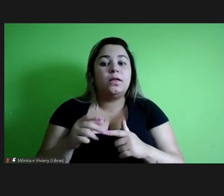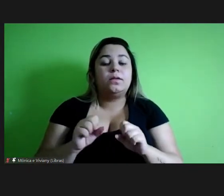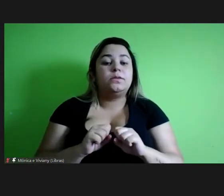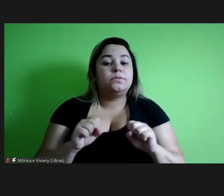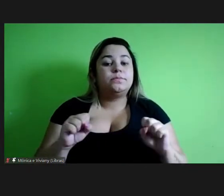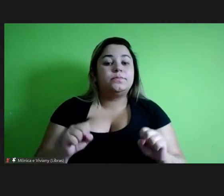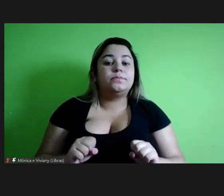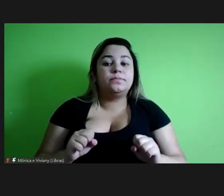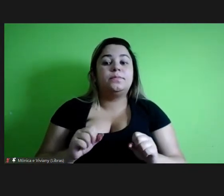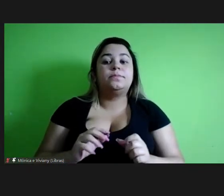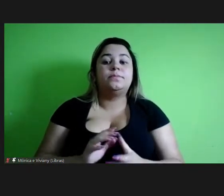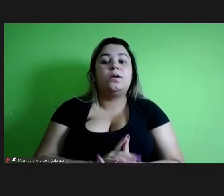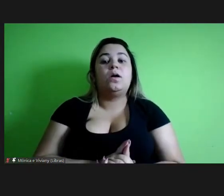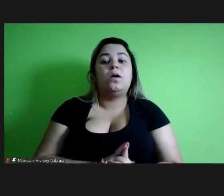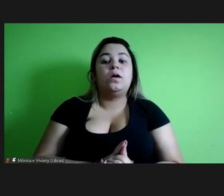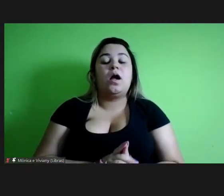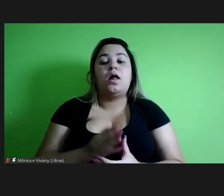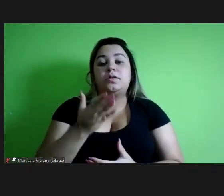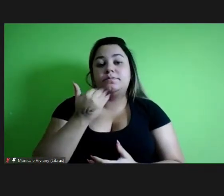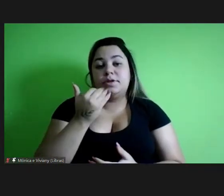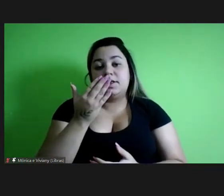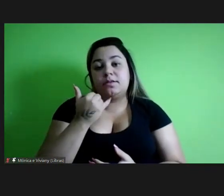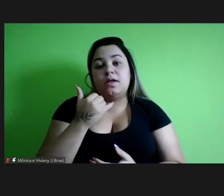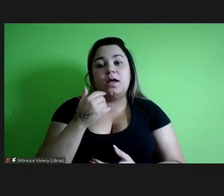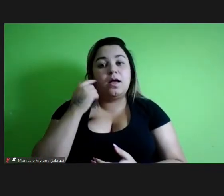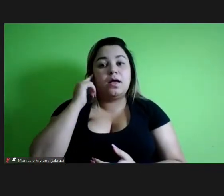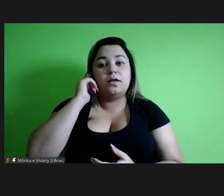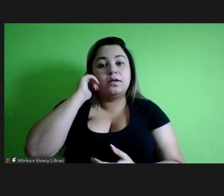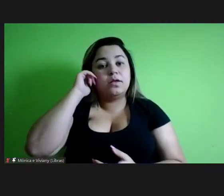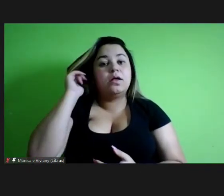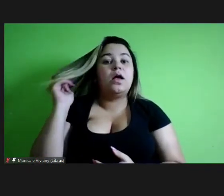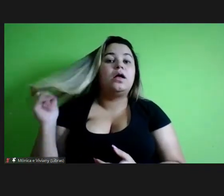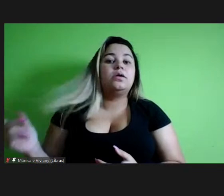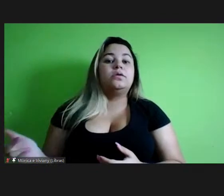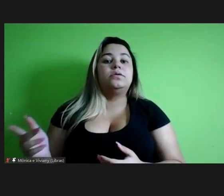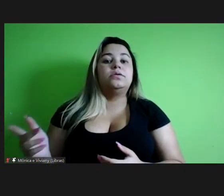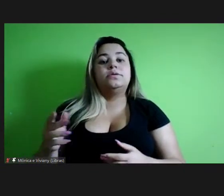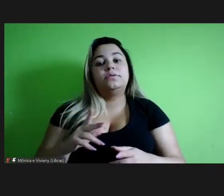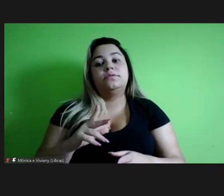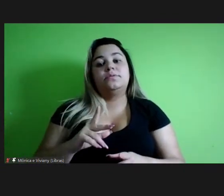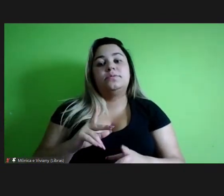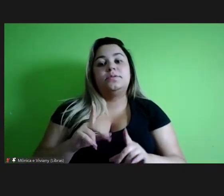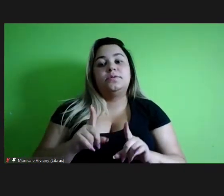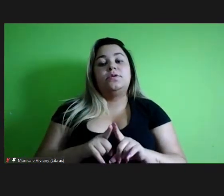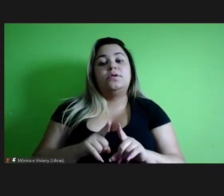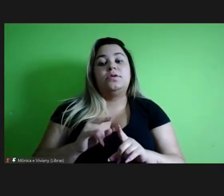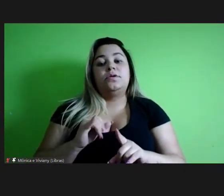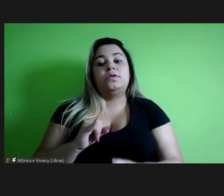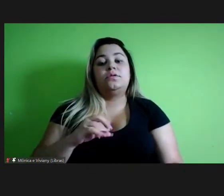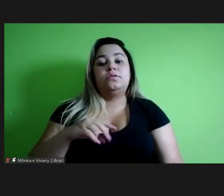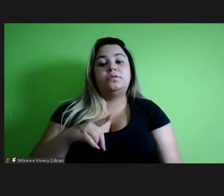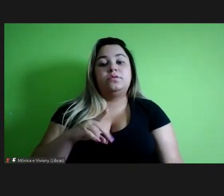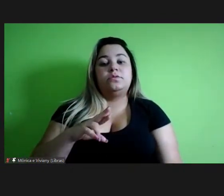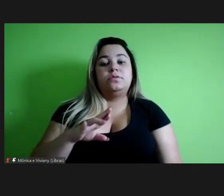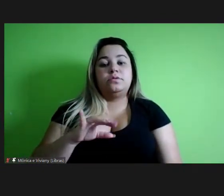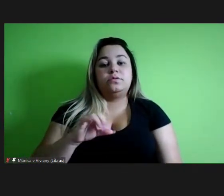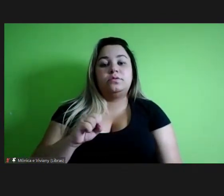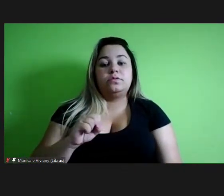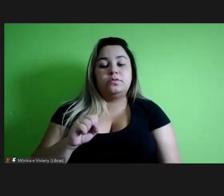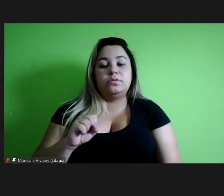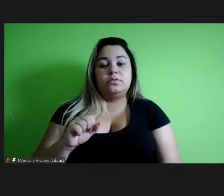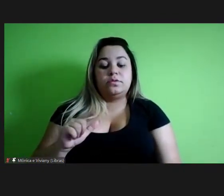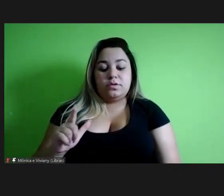aspect? These are the food systems and the agro-industrial